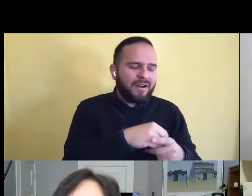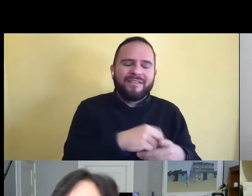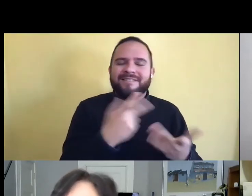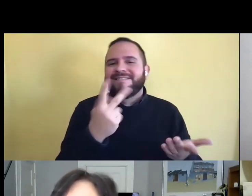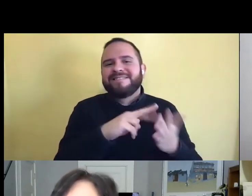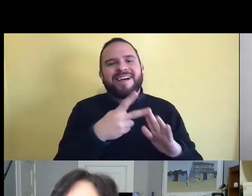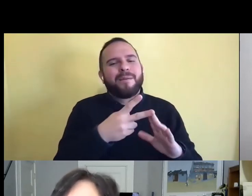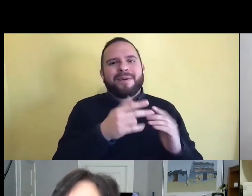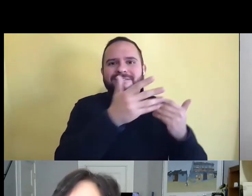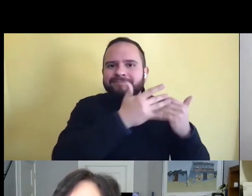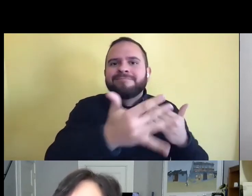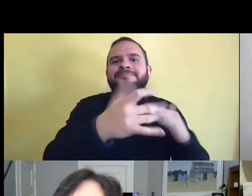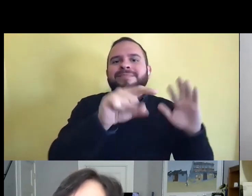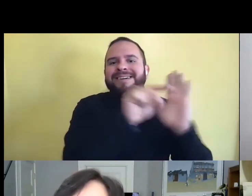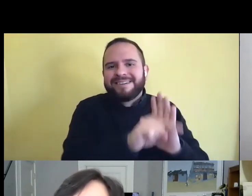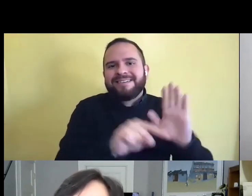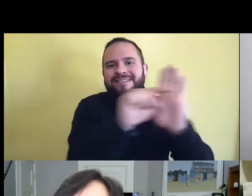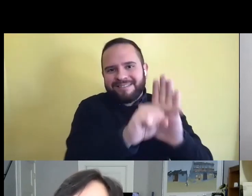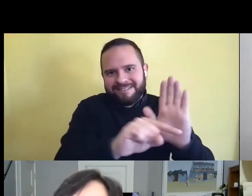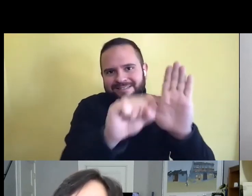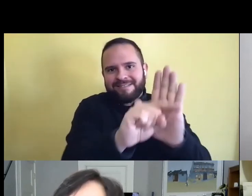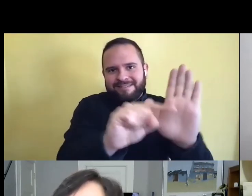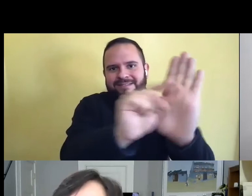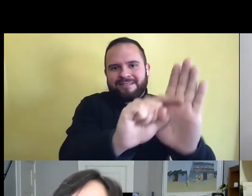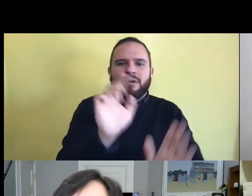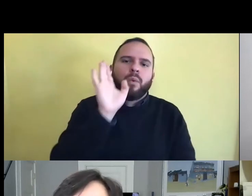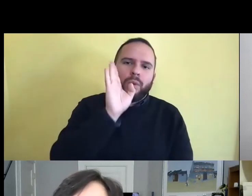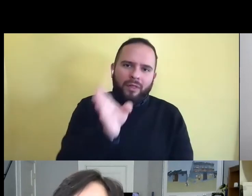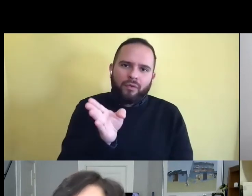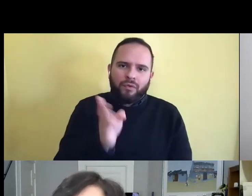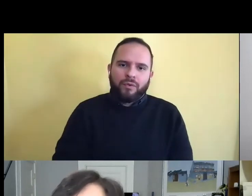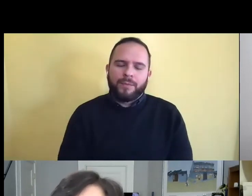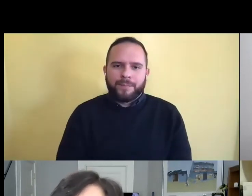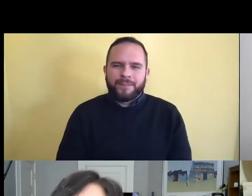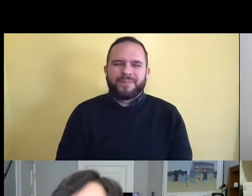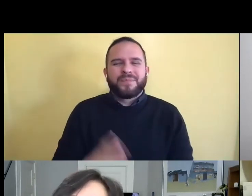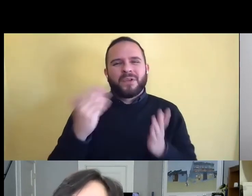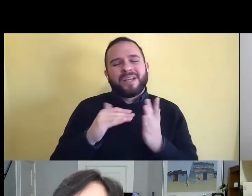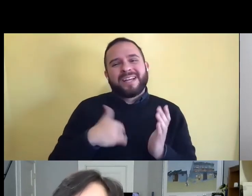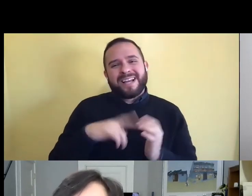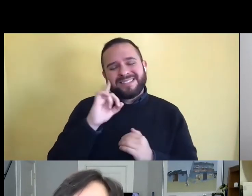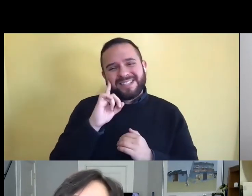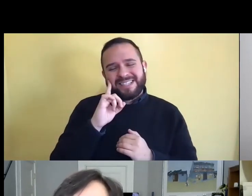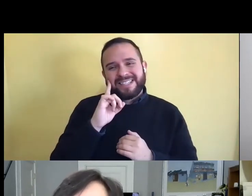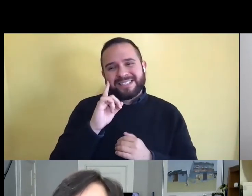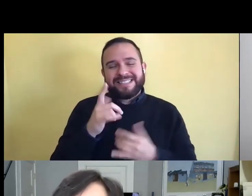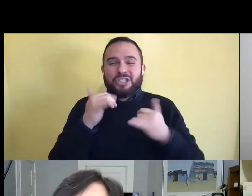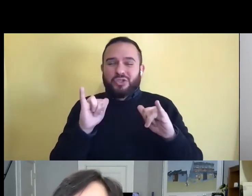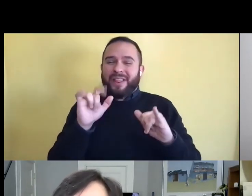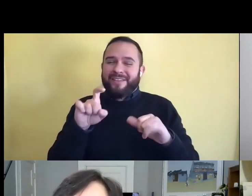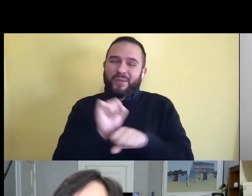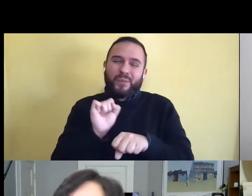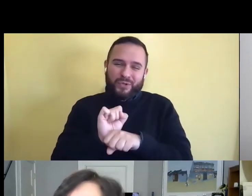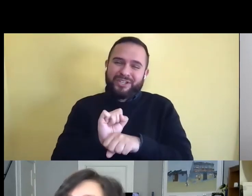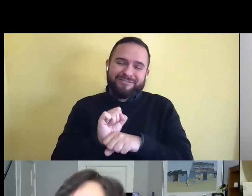impacts are going to occur. So I think there is work to be done in